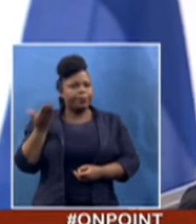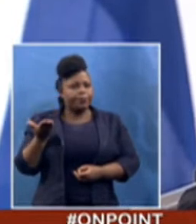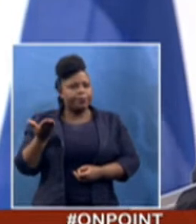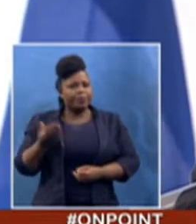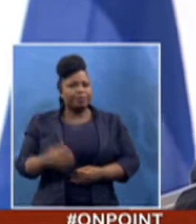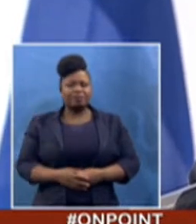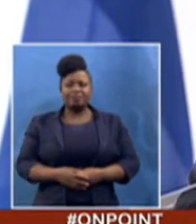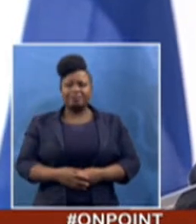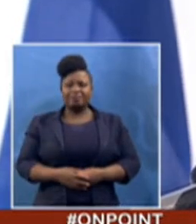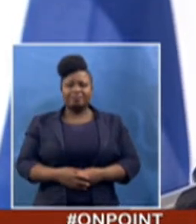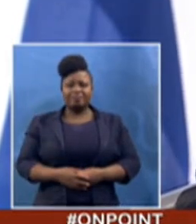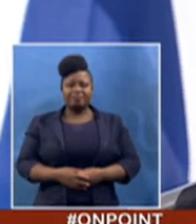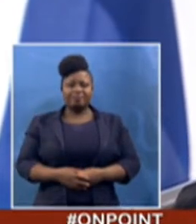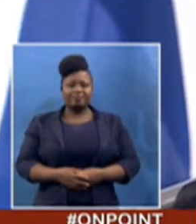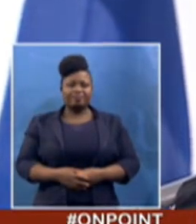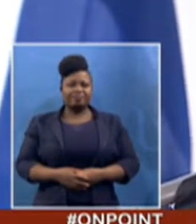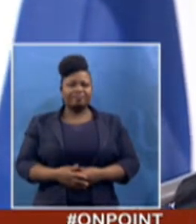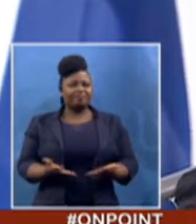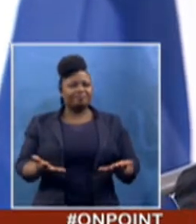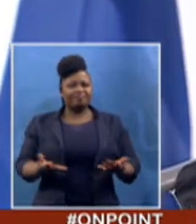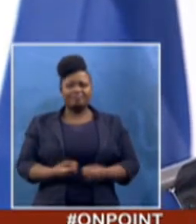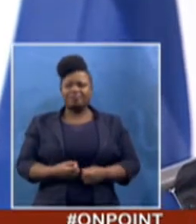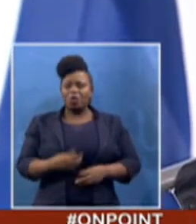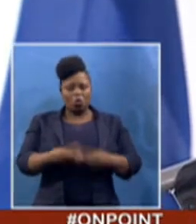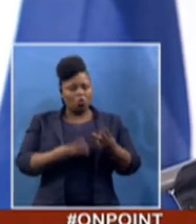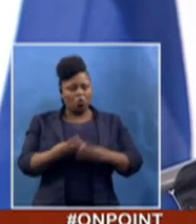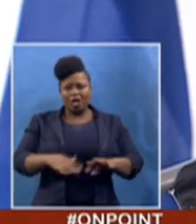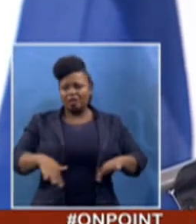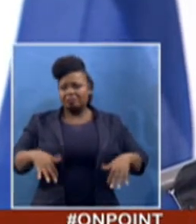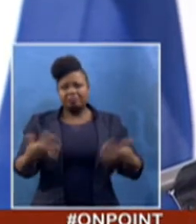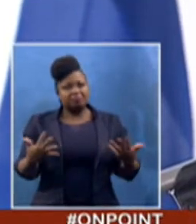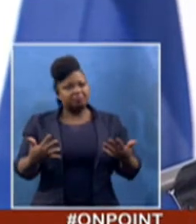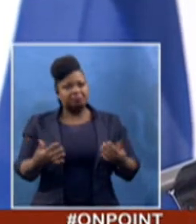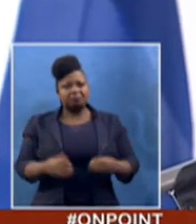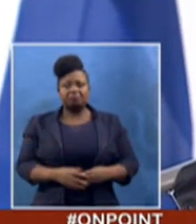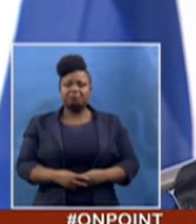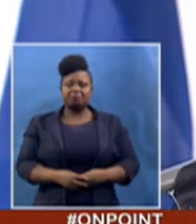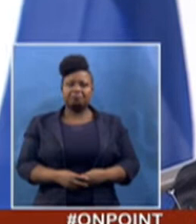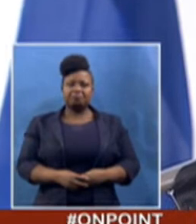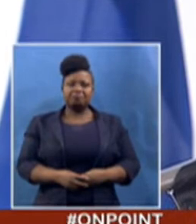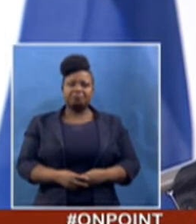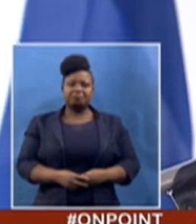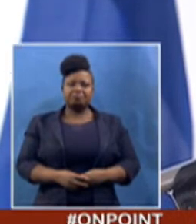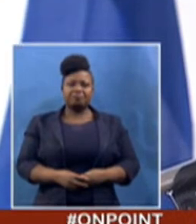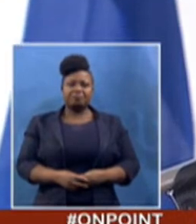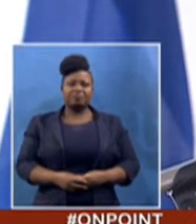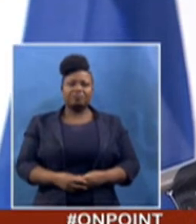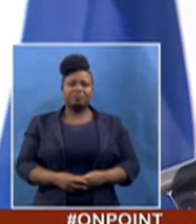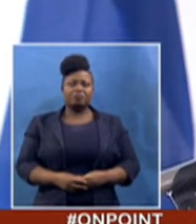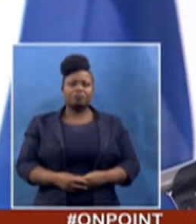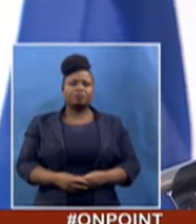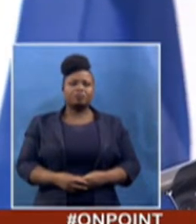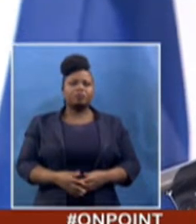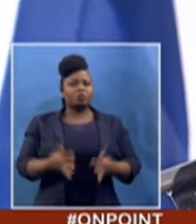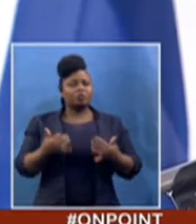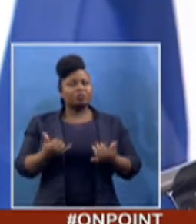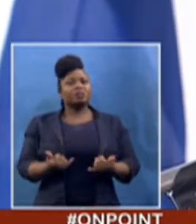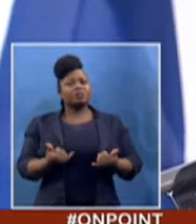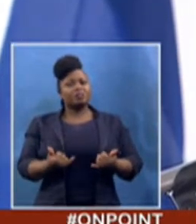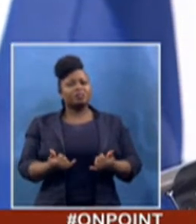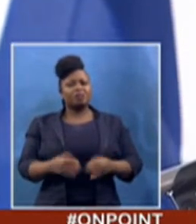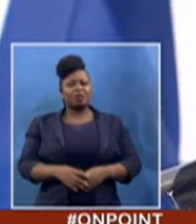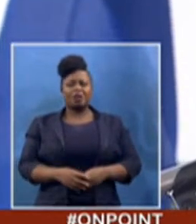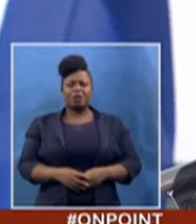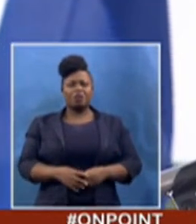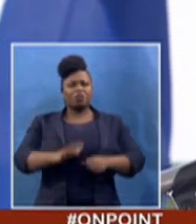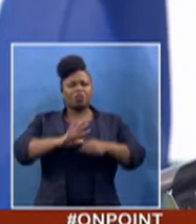Abana dijo, abana mesebetsi. Kodua ena e